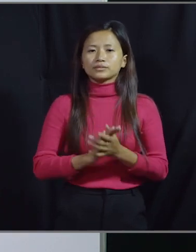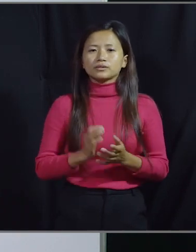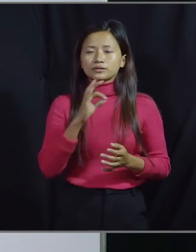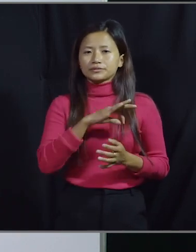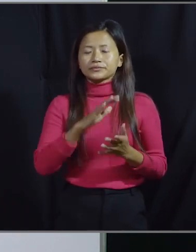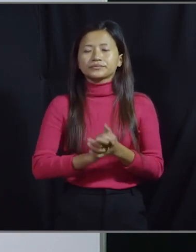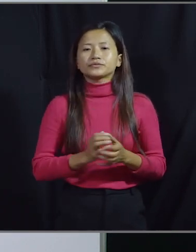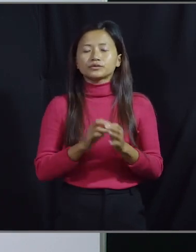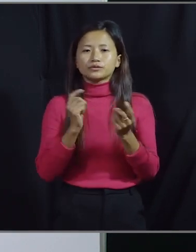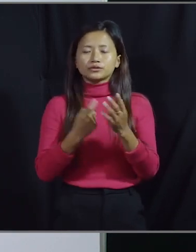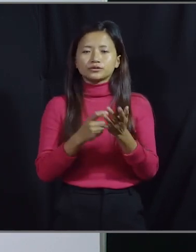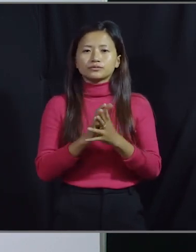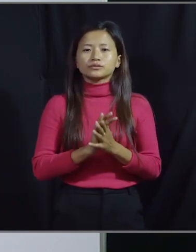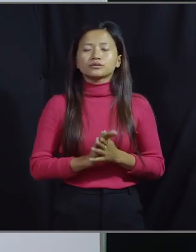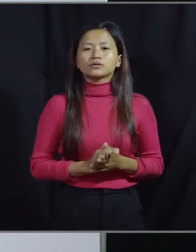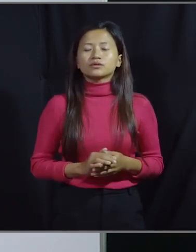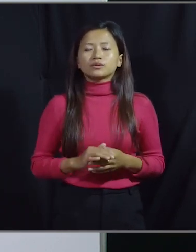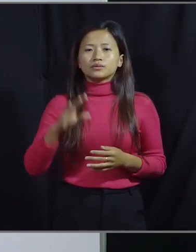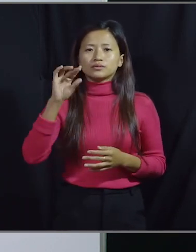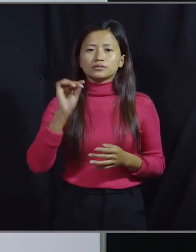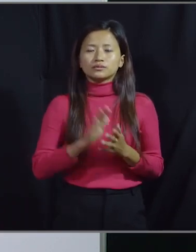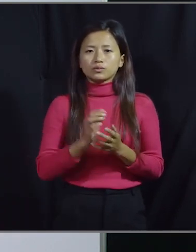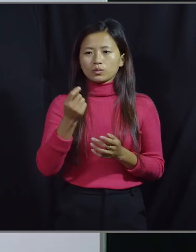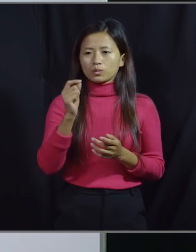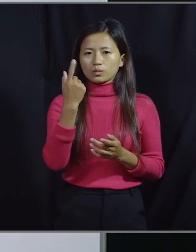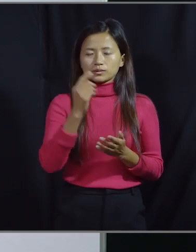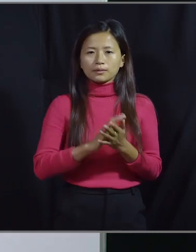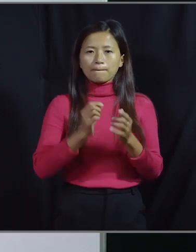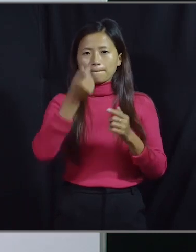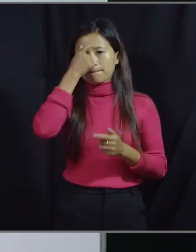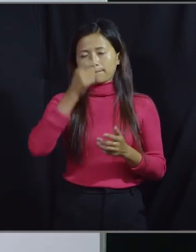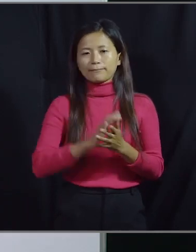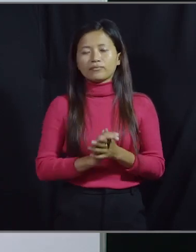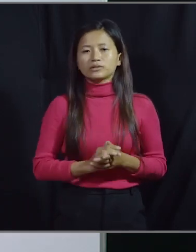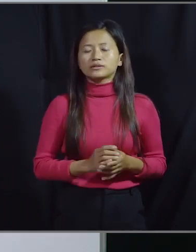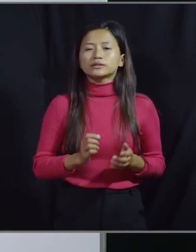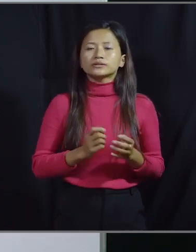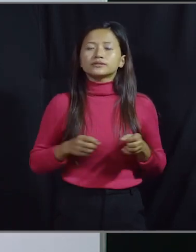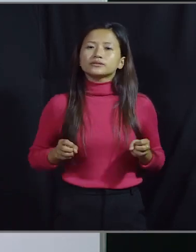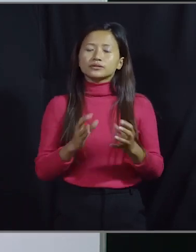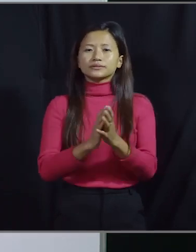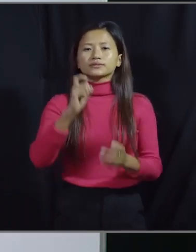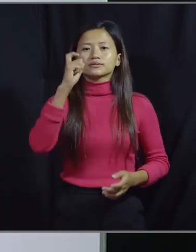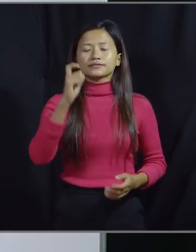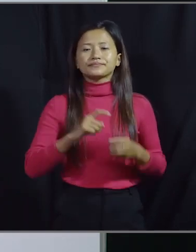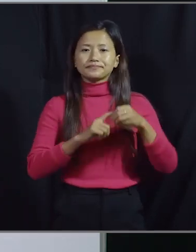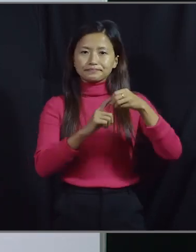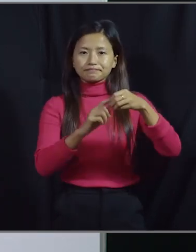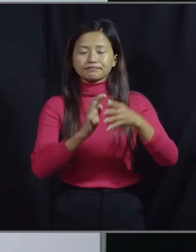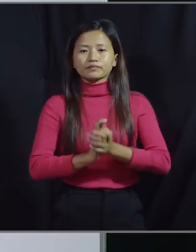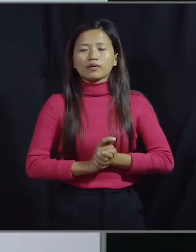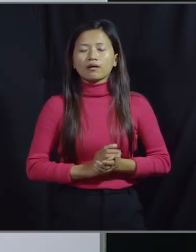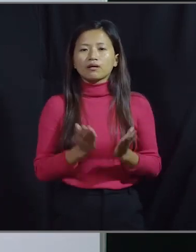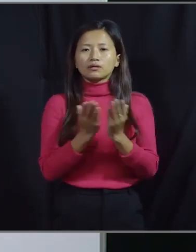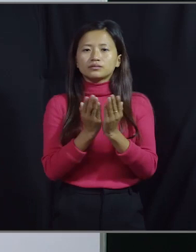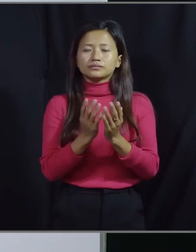Ratio. We will do one problem. We will start with question number 7. Let me read